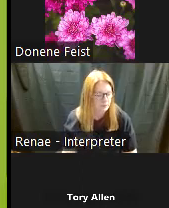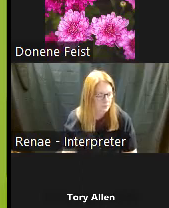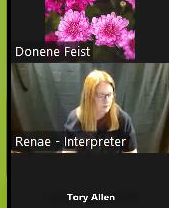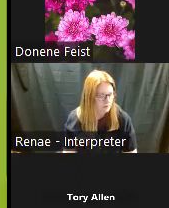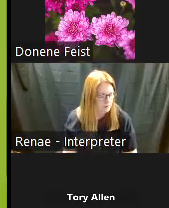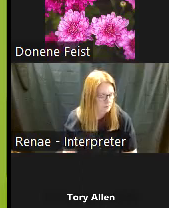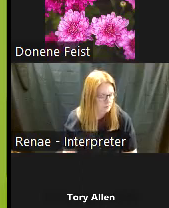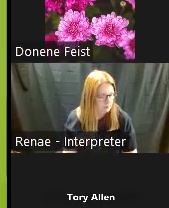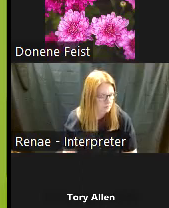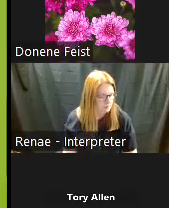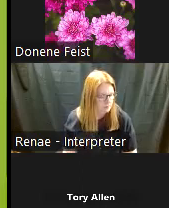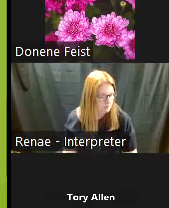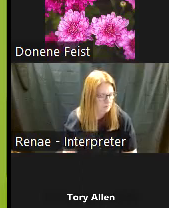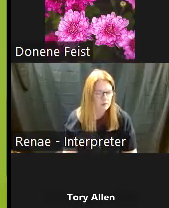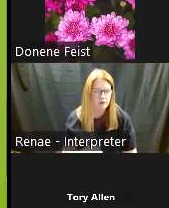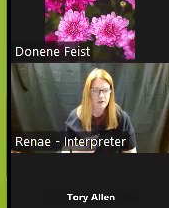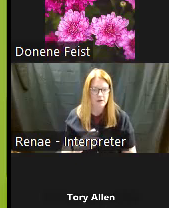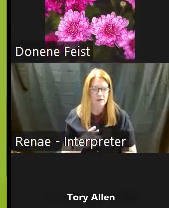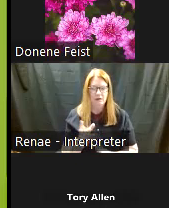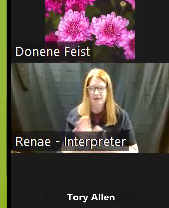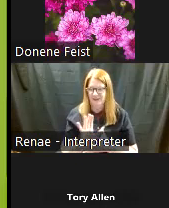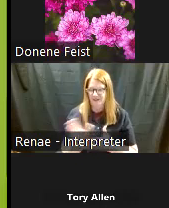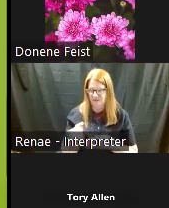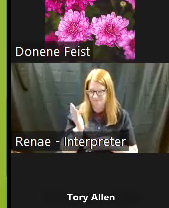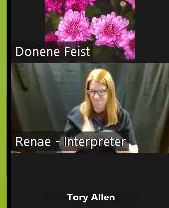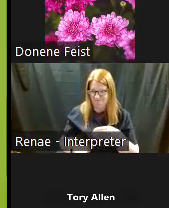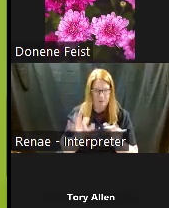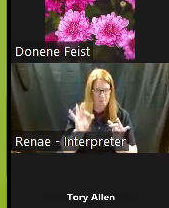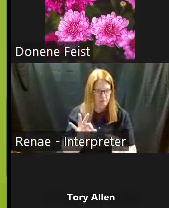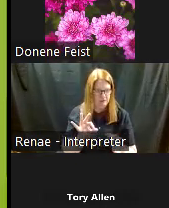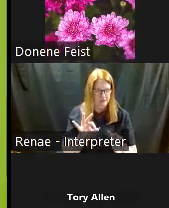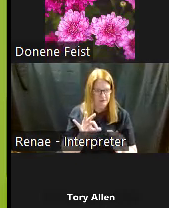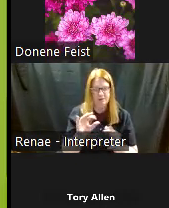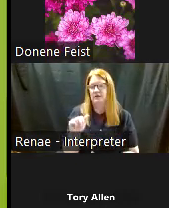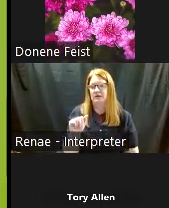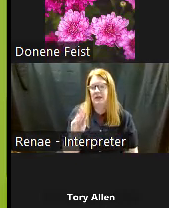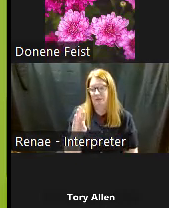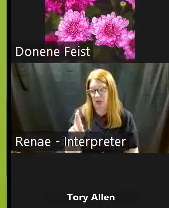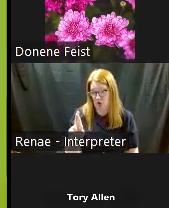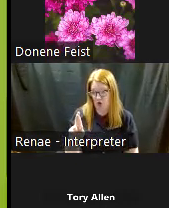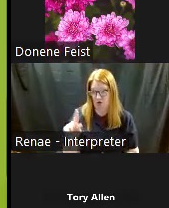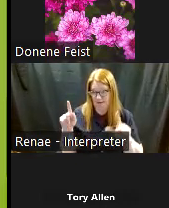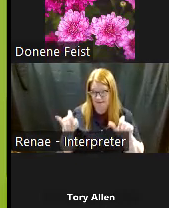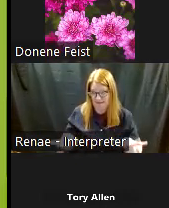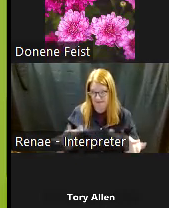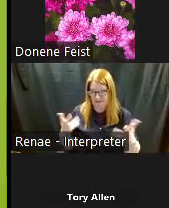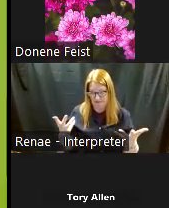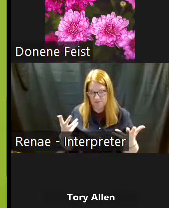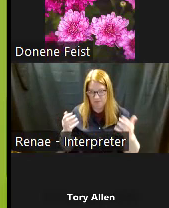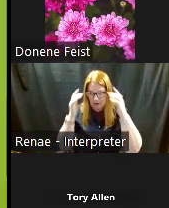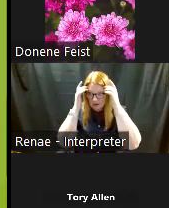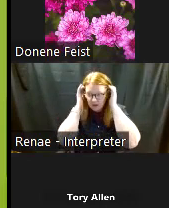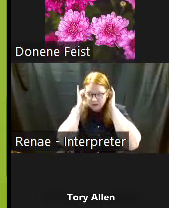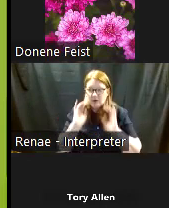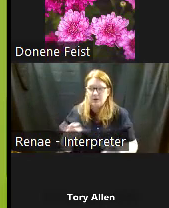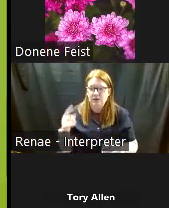And so the video kind of left off right at the perfect time. The auditory brainstem response testing we do is actually watching how